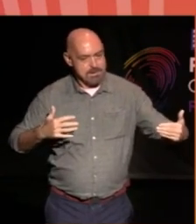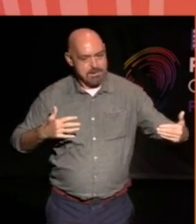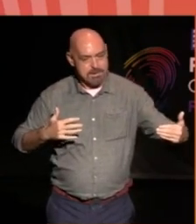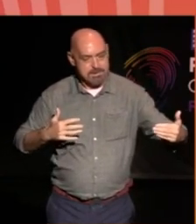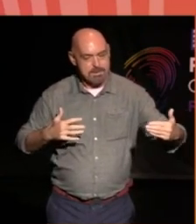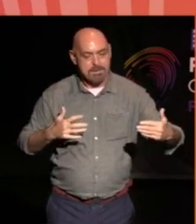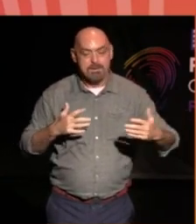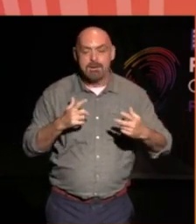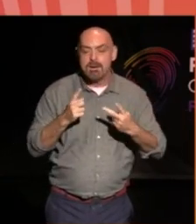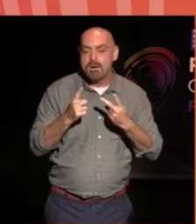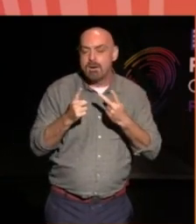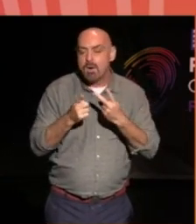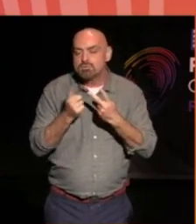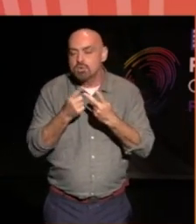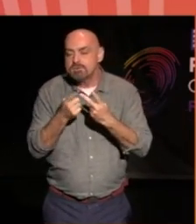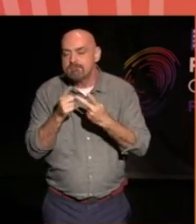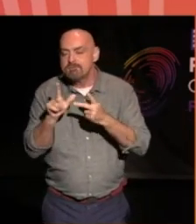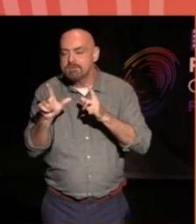Alternative suggestions.